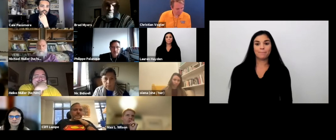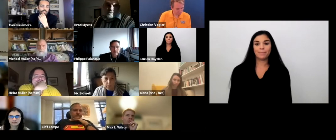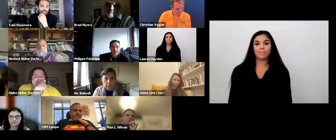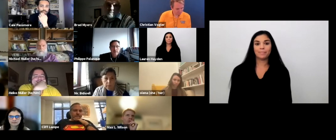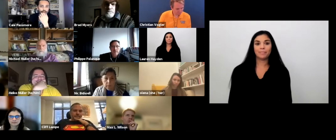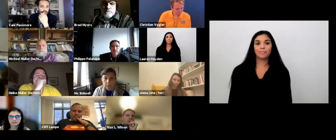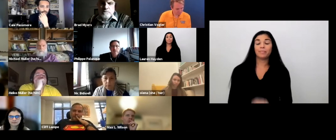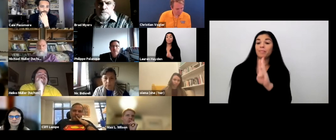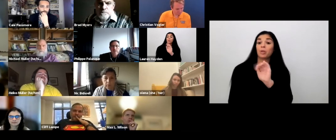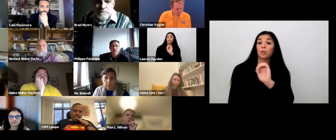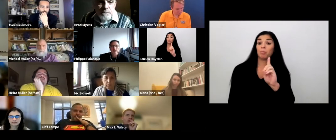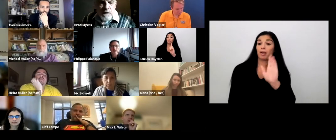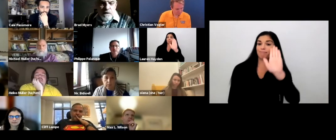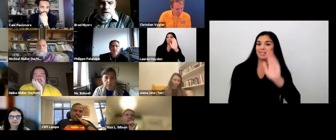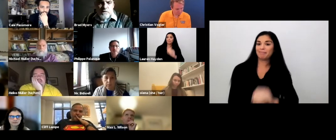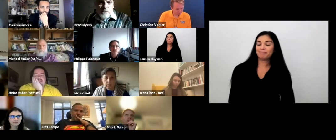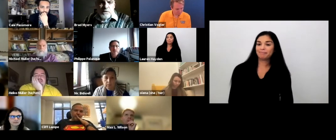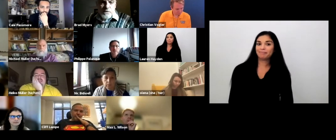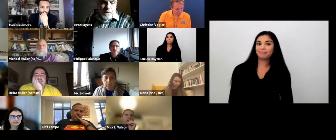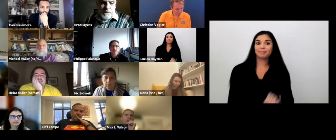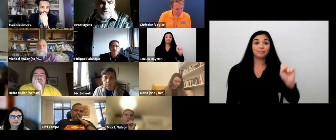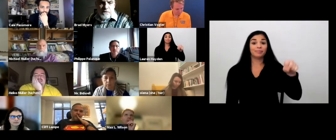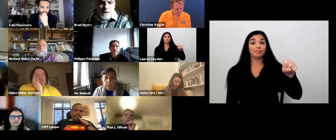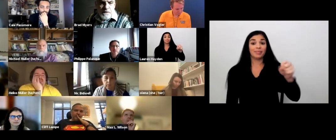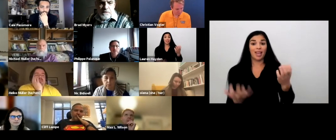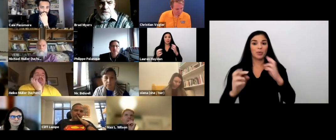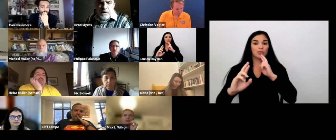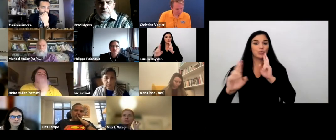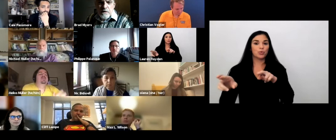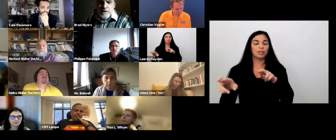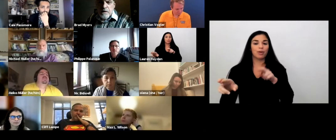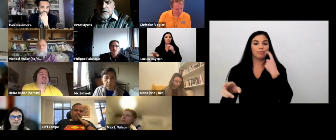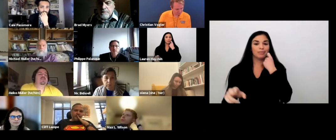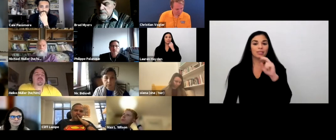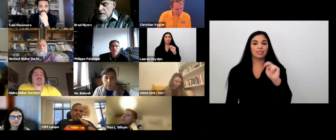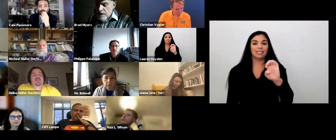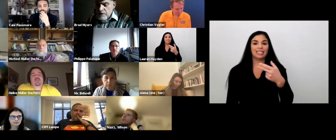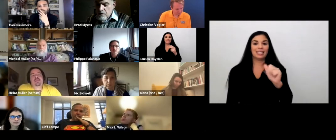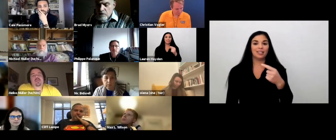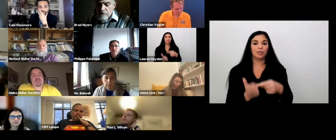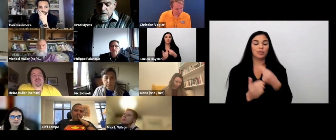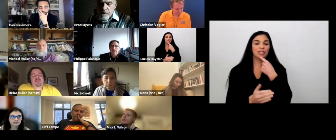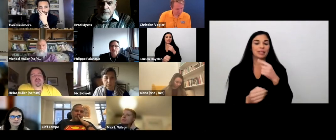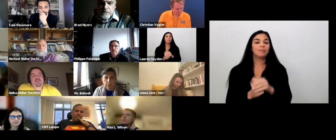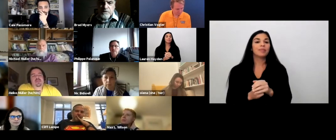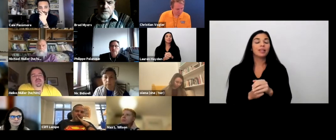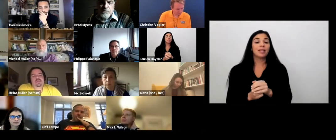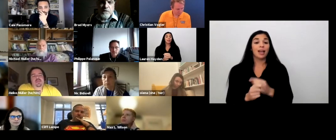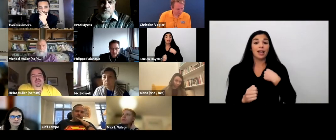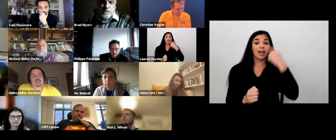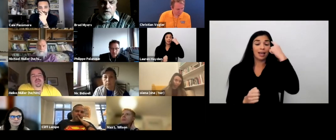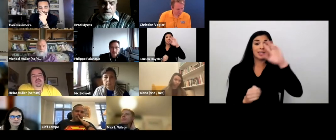Brad, I see you have your hand up. Yeah, I just wanted to respond to what Nia just said, that I think all of our